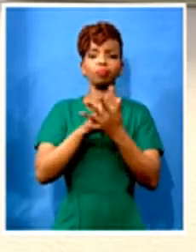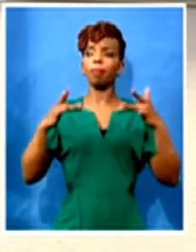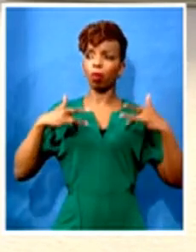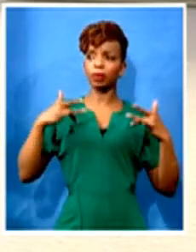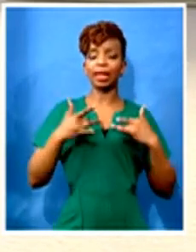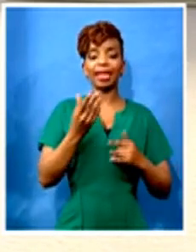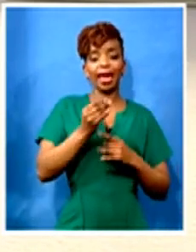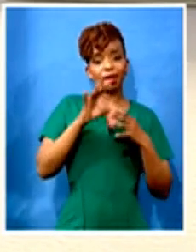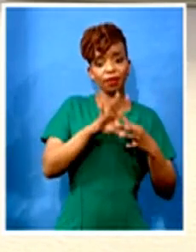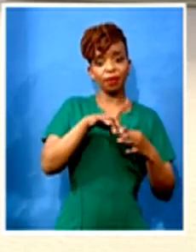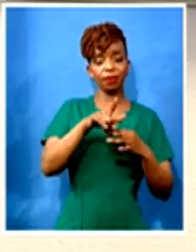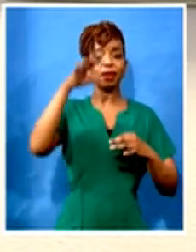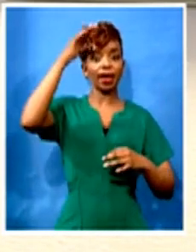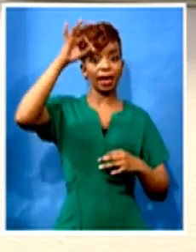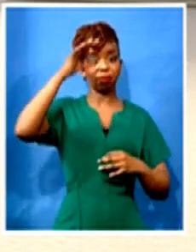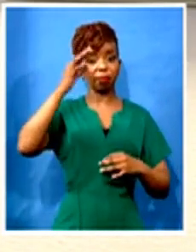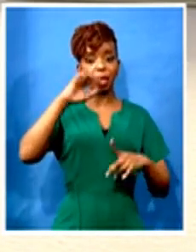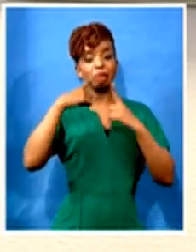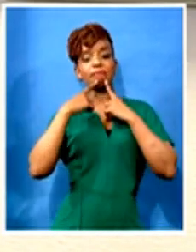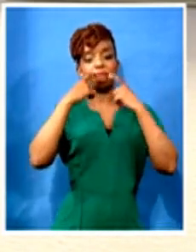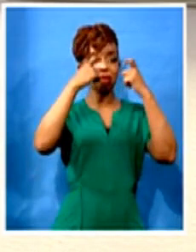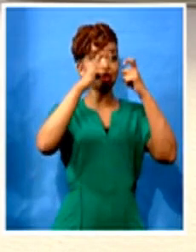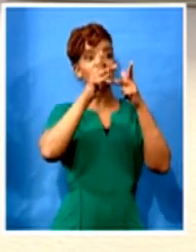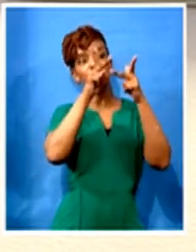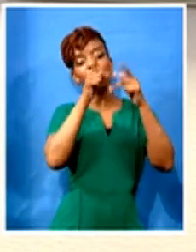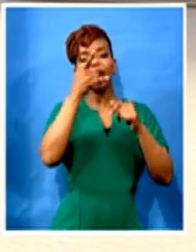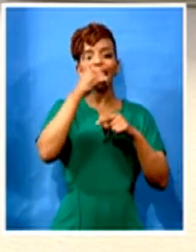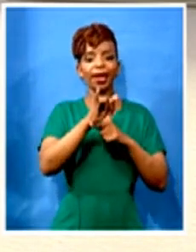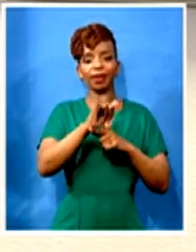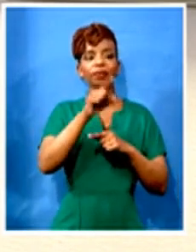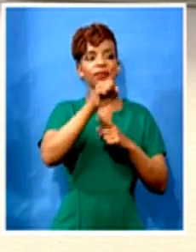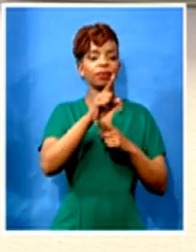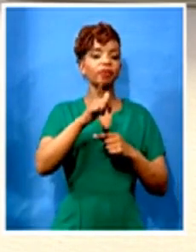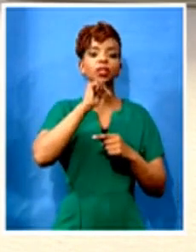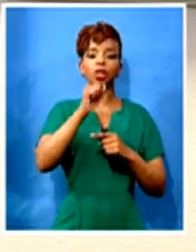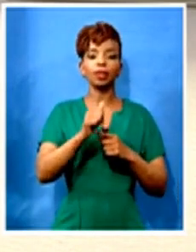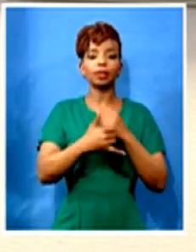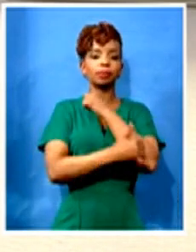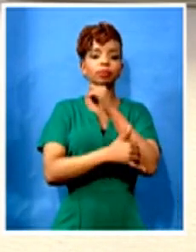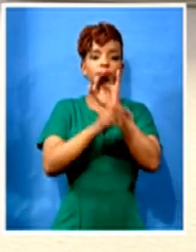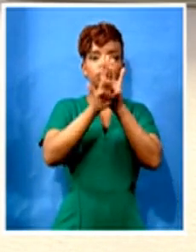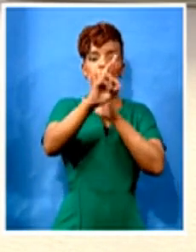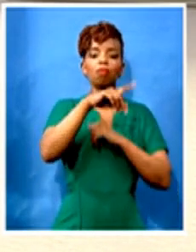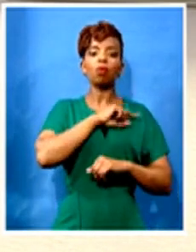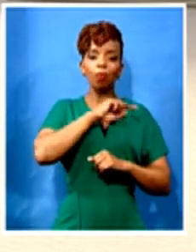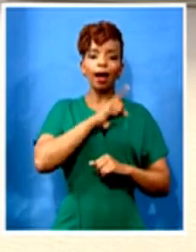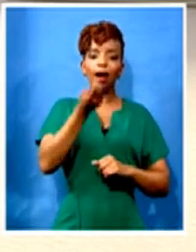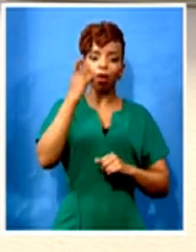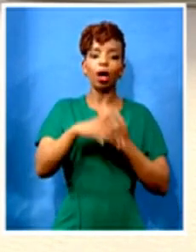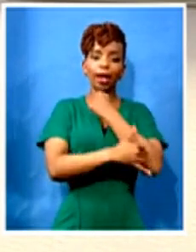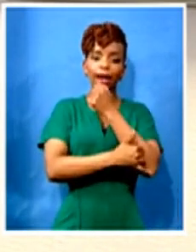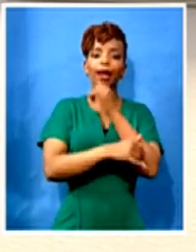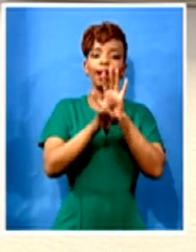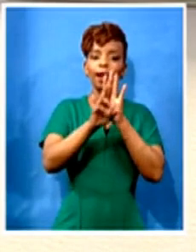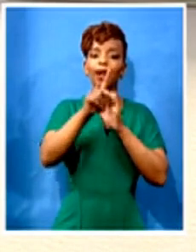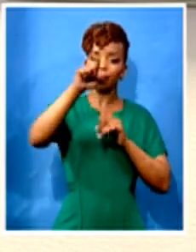he's not a diplomat. That's why they are being called diplomats, because they must be diplomatic. But as for the Information Minister of the Zimbabwean